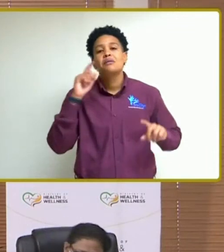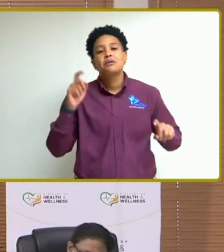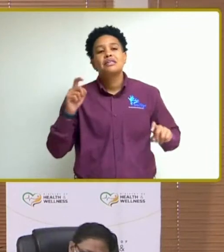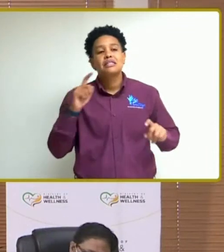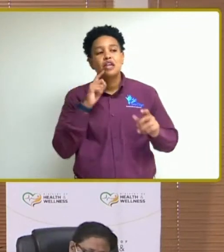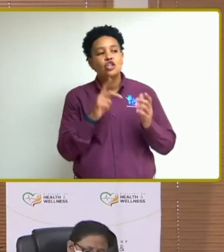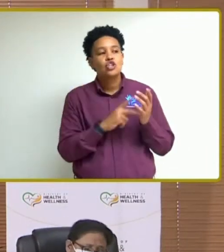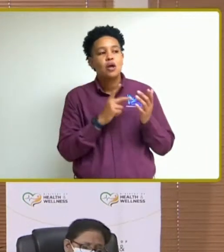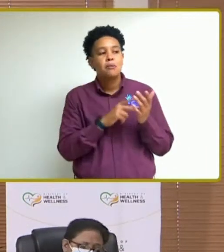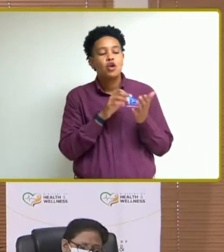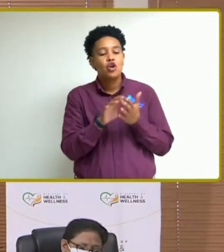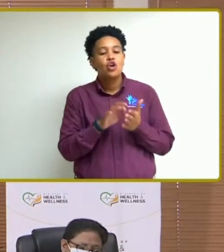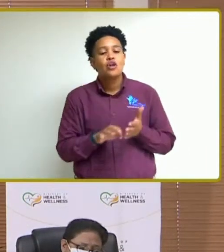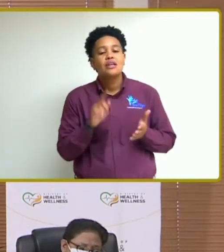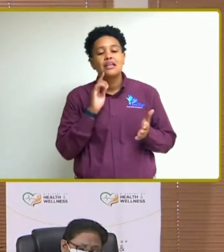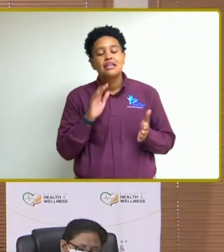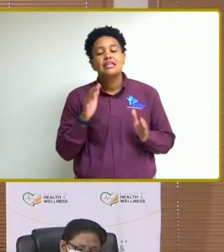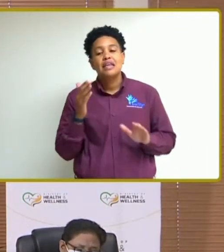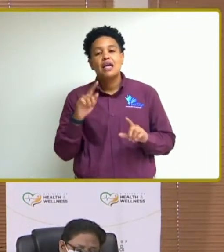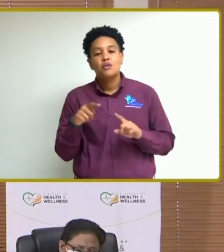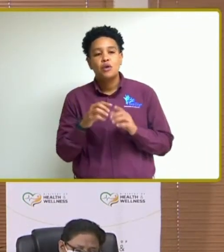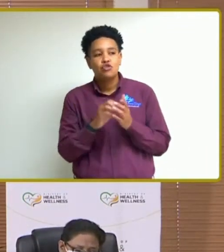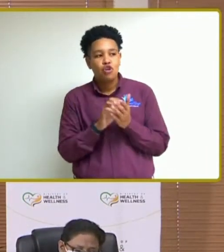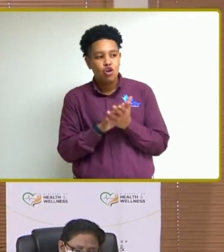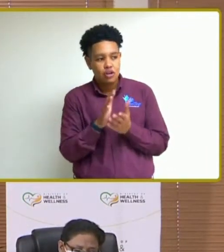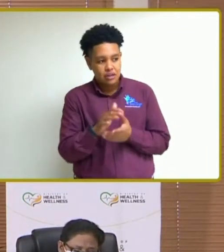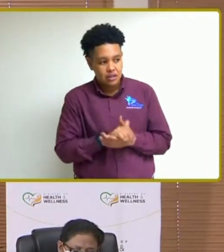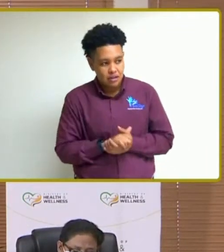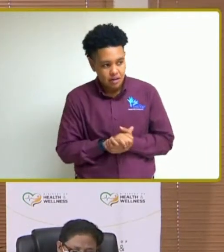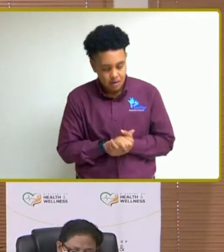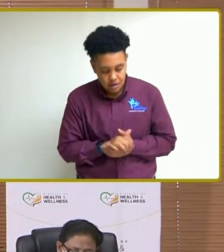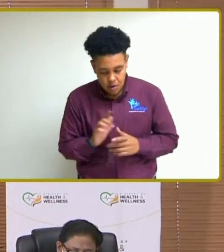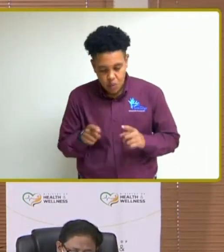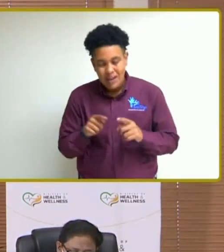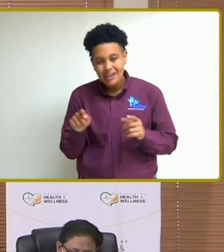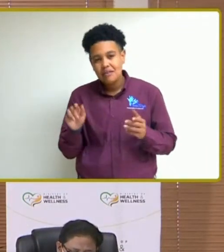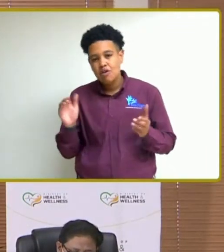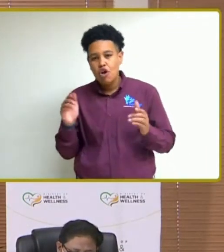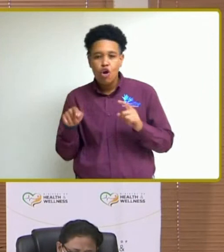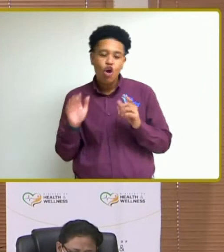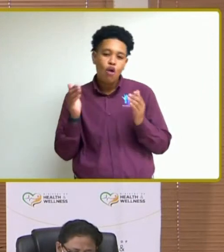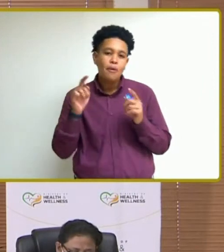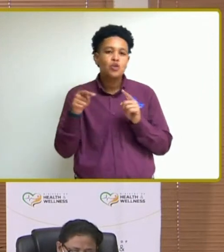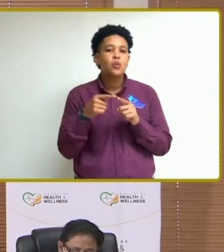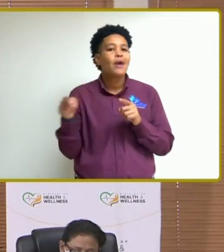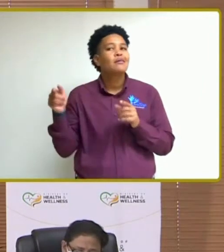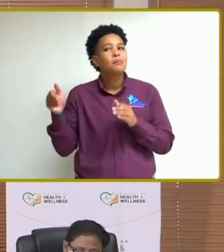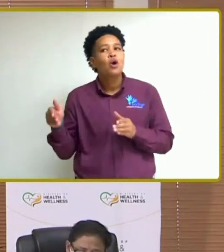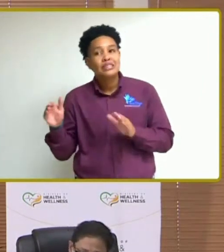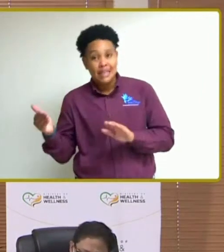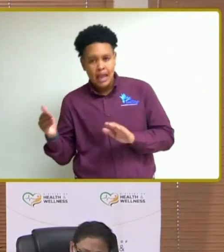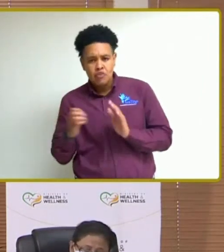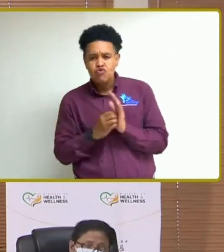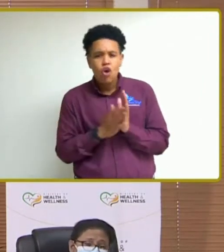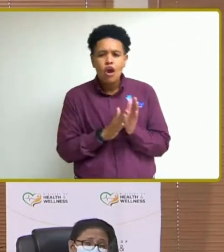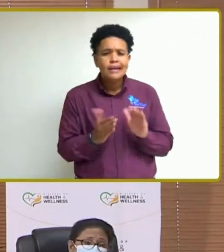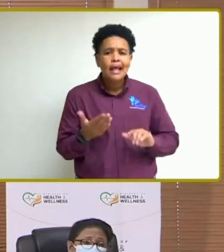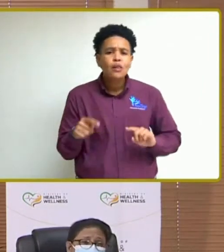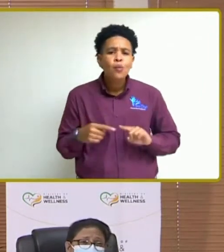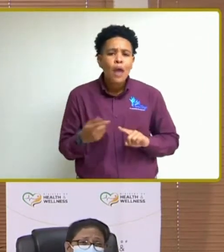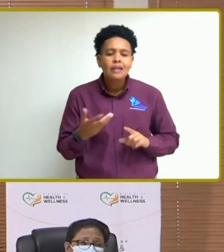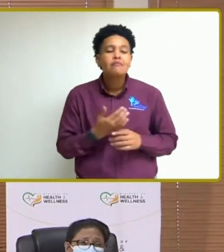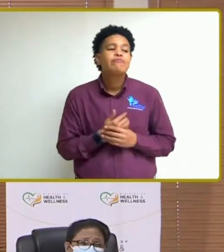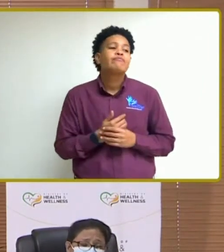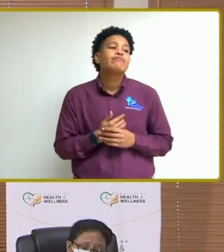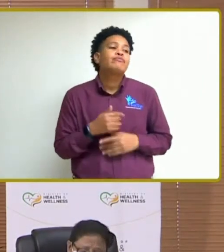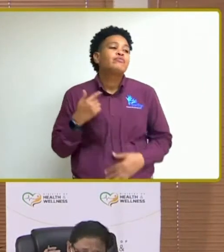counting, and then deaths when they are recorded versus when they die. Right. Okay. So